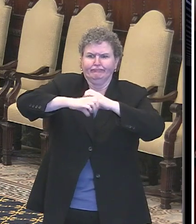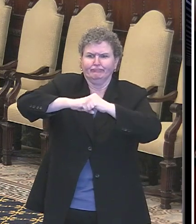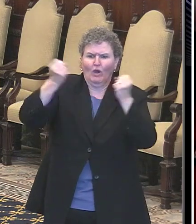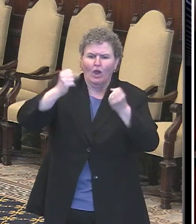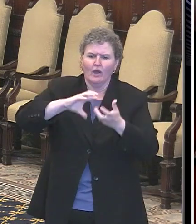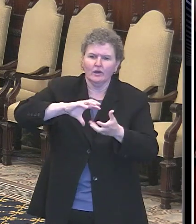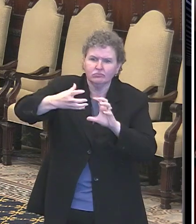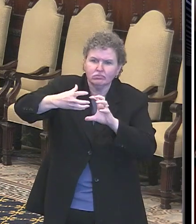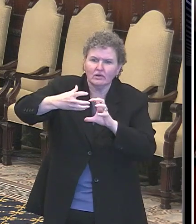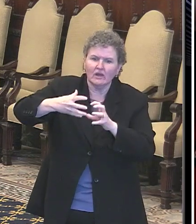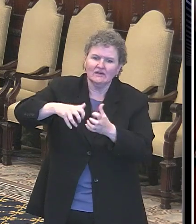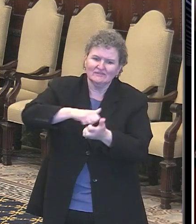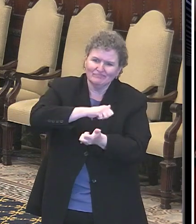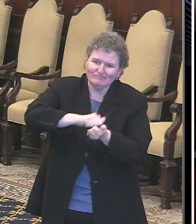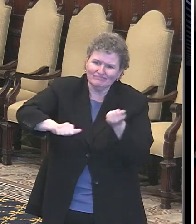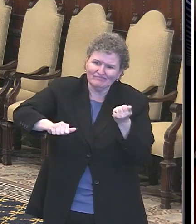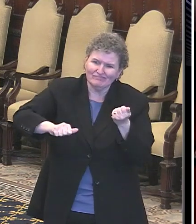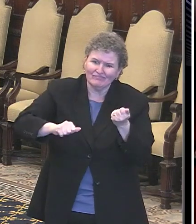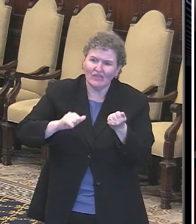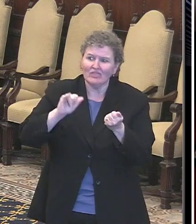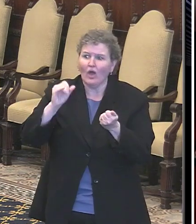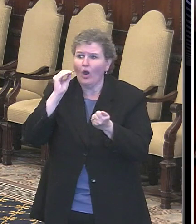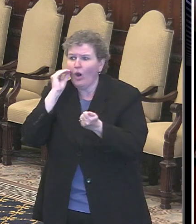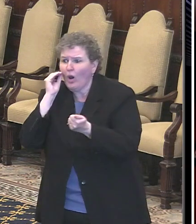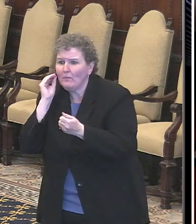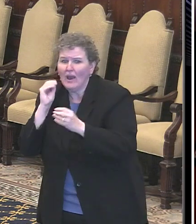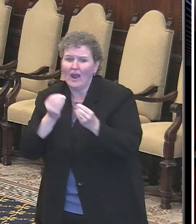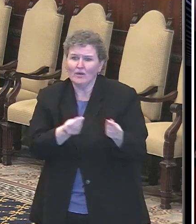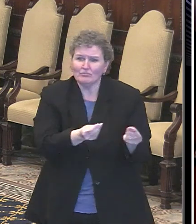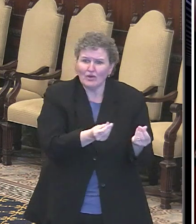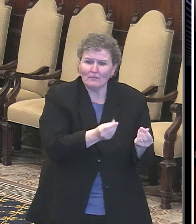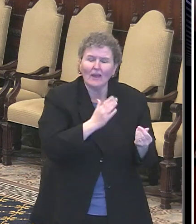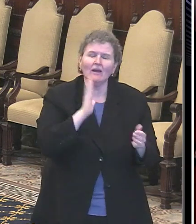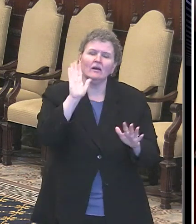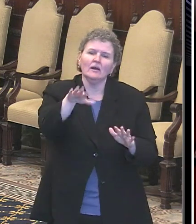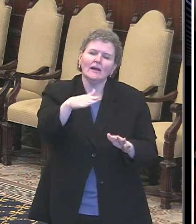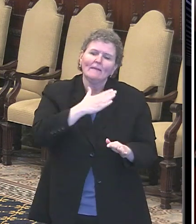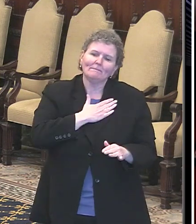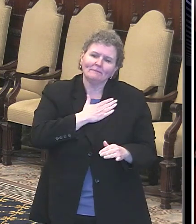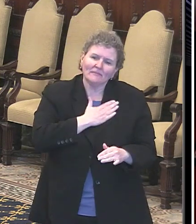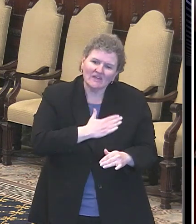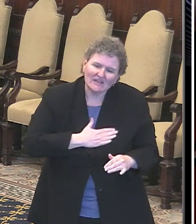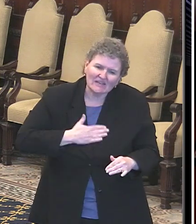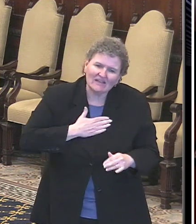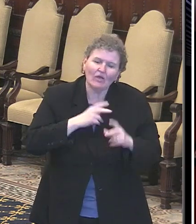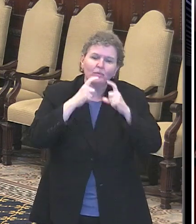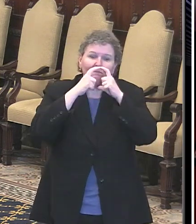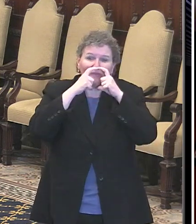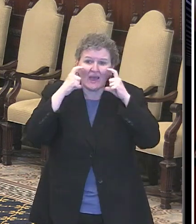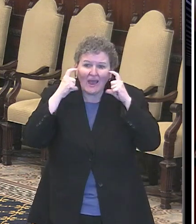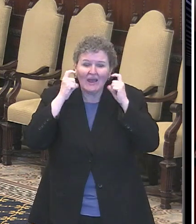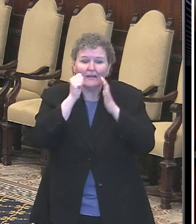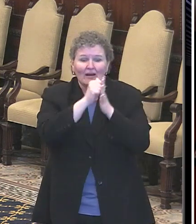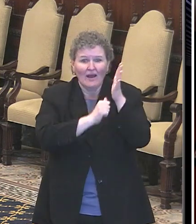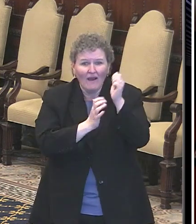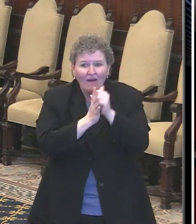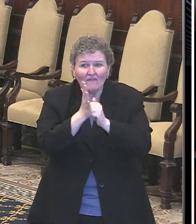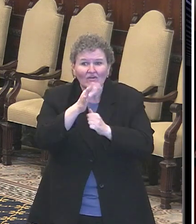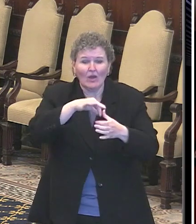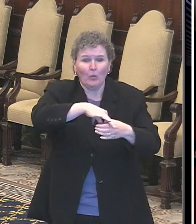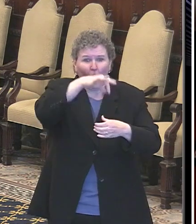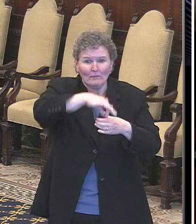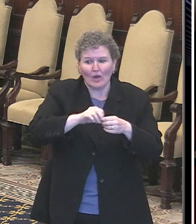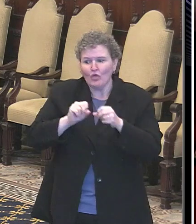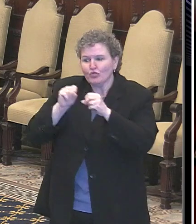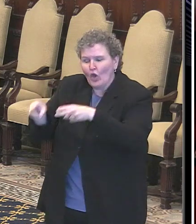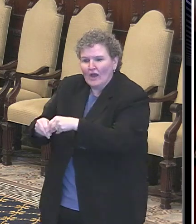and property. We want to ask everyone to please be mindful to dispose of masks, gloves, and wipes properly. These items